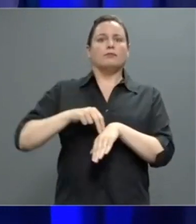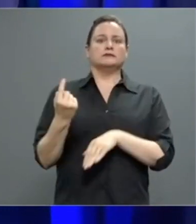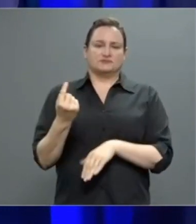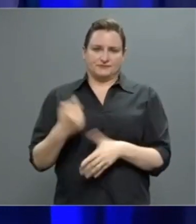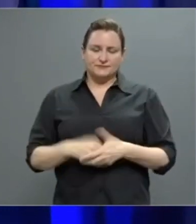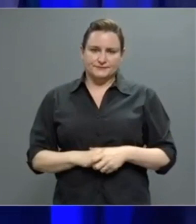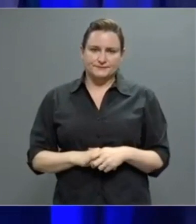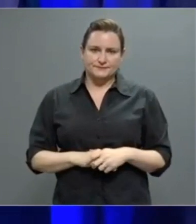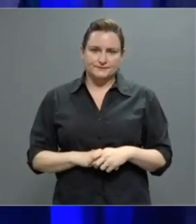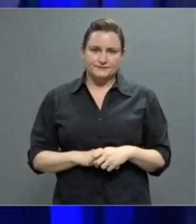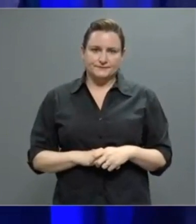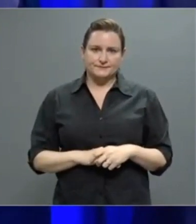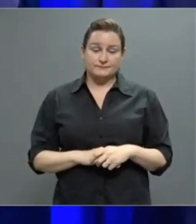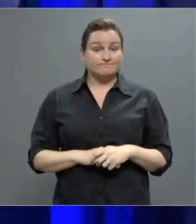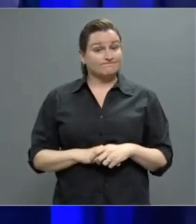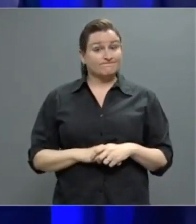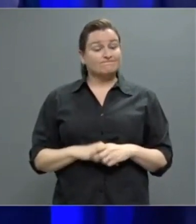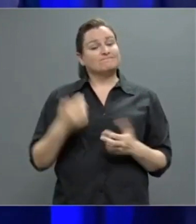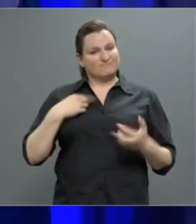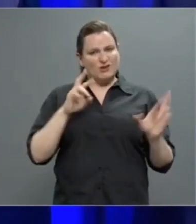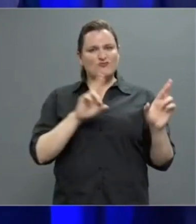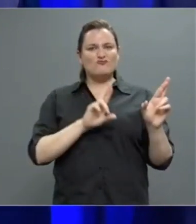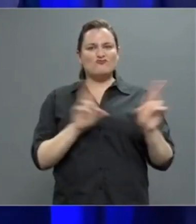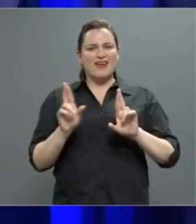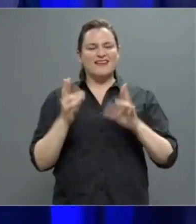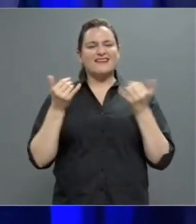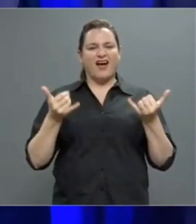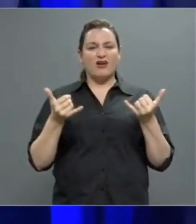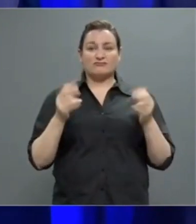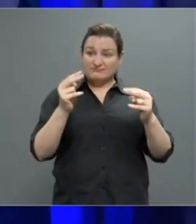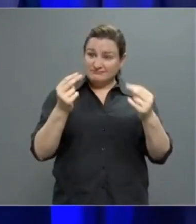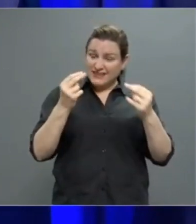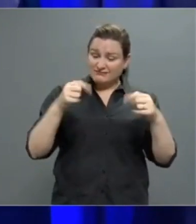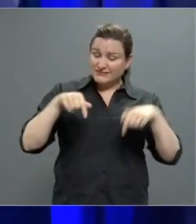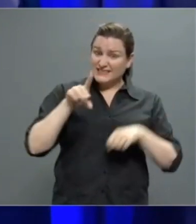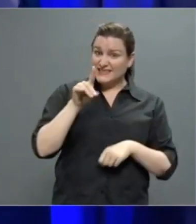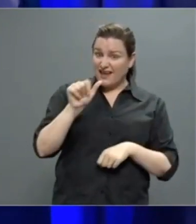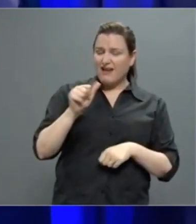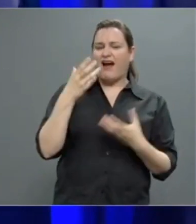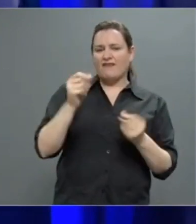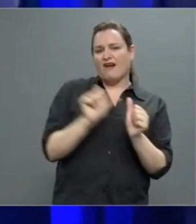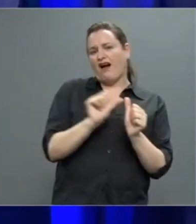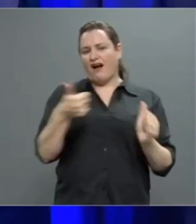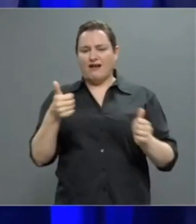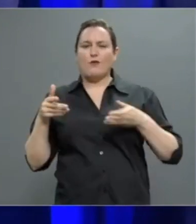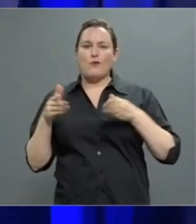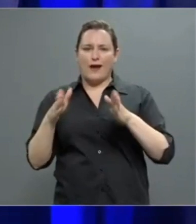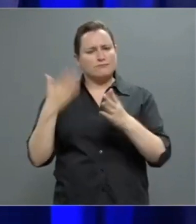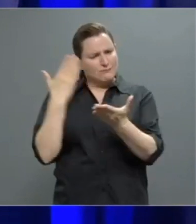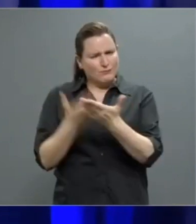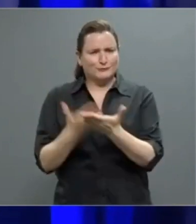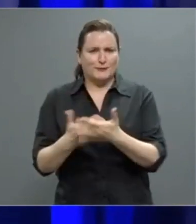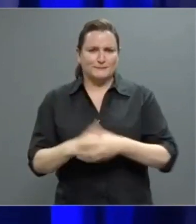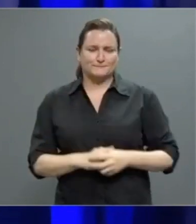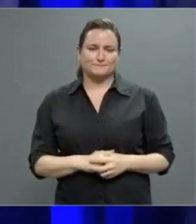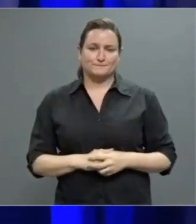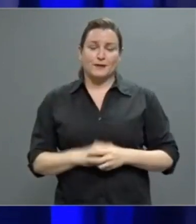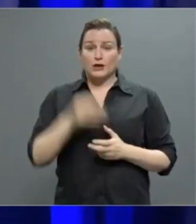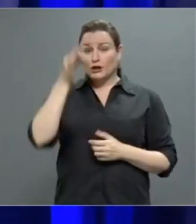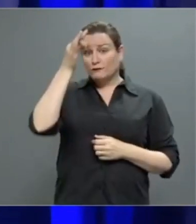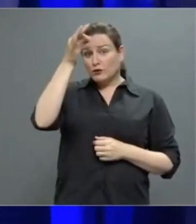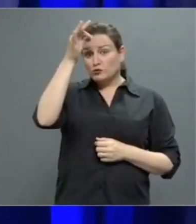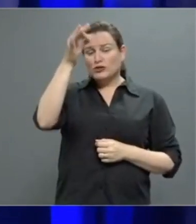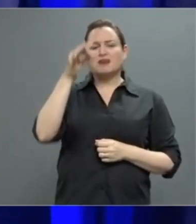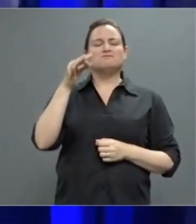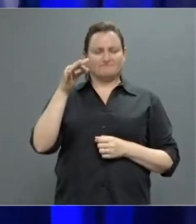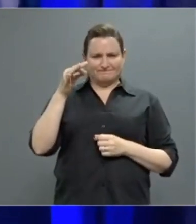We are ready to show South Africa that another way is possible. A better future beckons on the horizon under